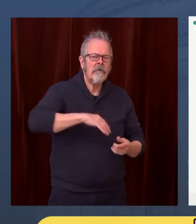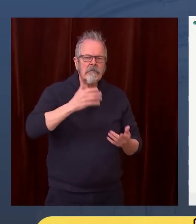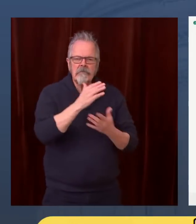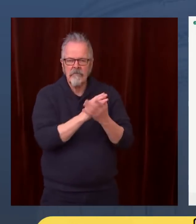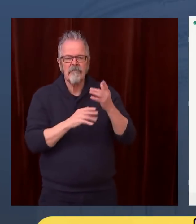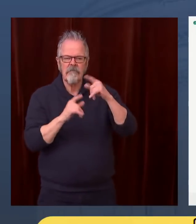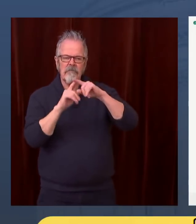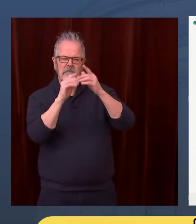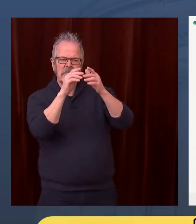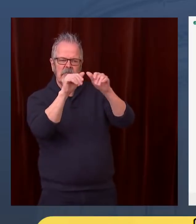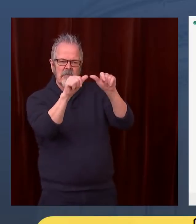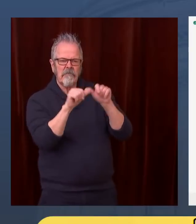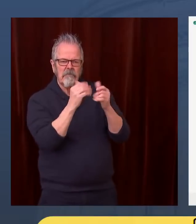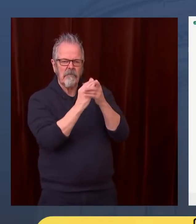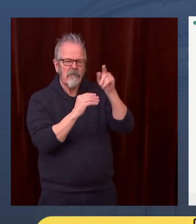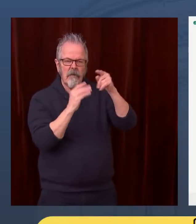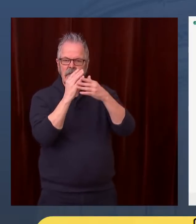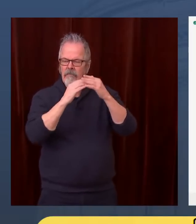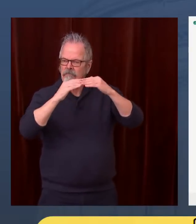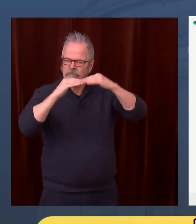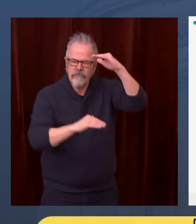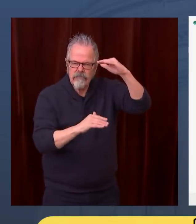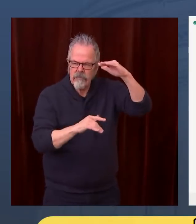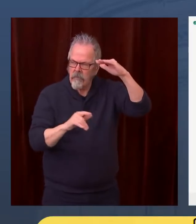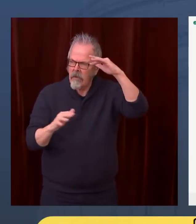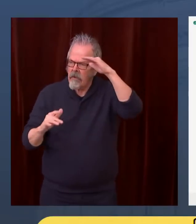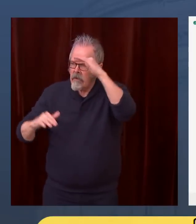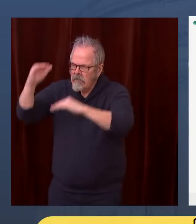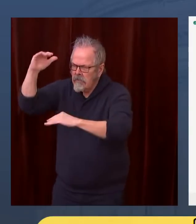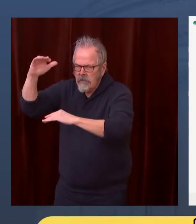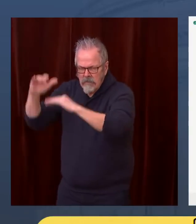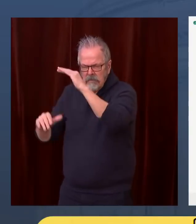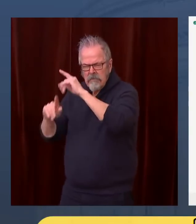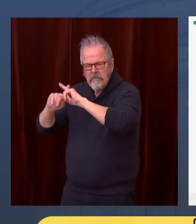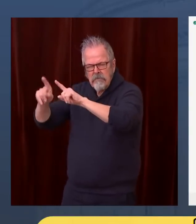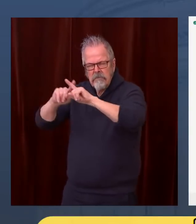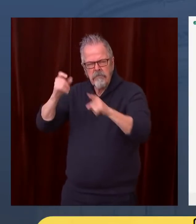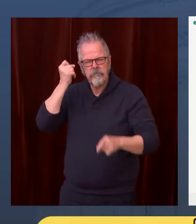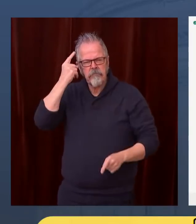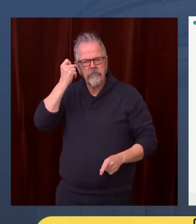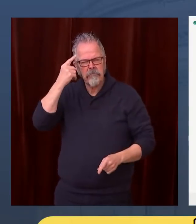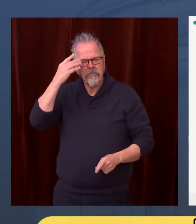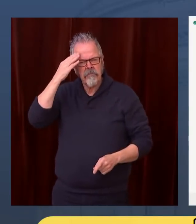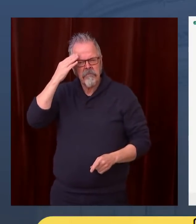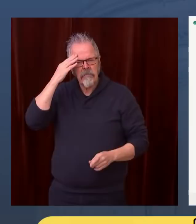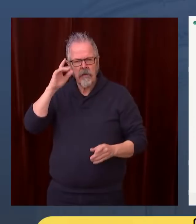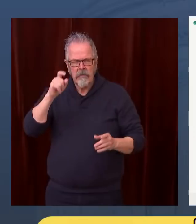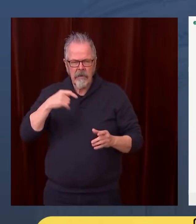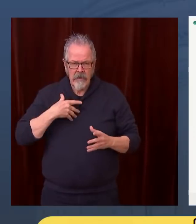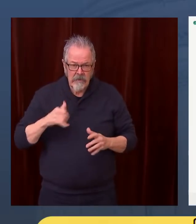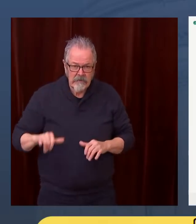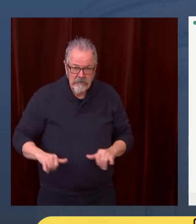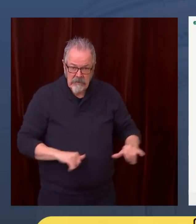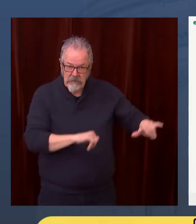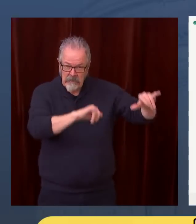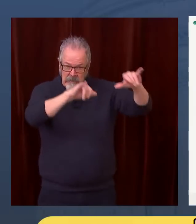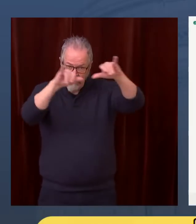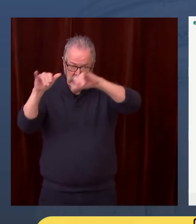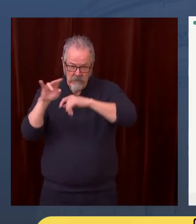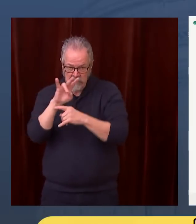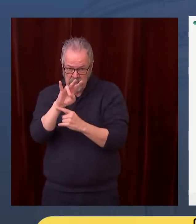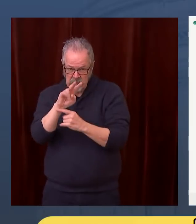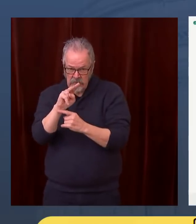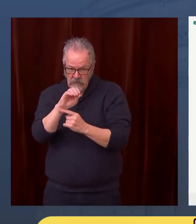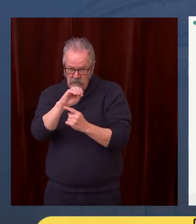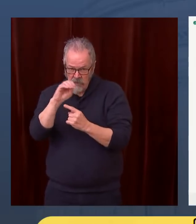every neighborhood. And that is the challenge. If we could get that percentage all the way through, we would be in a markedly different place.